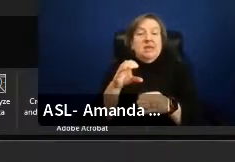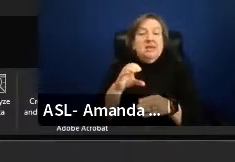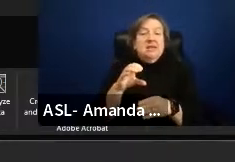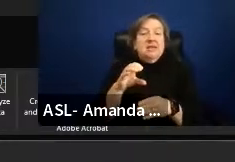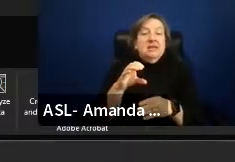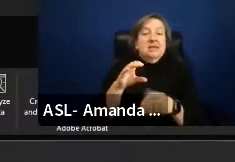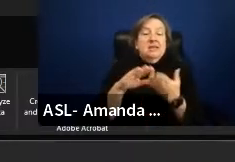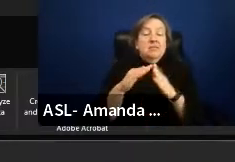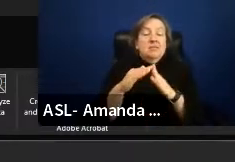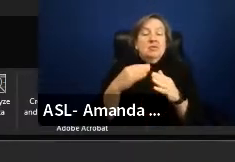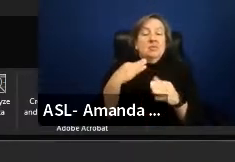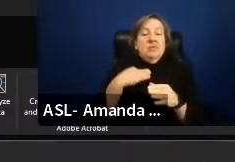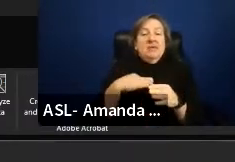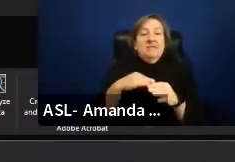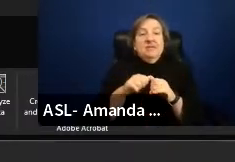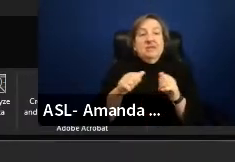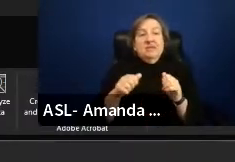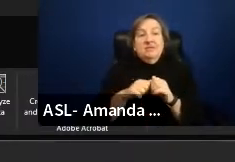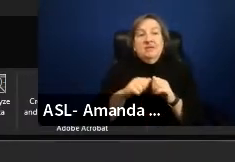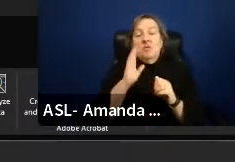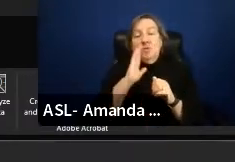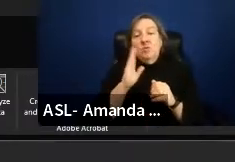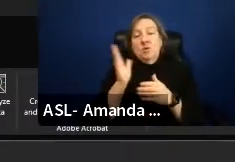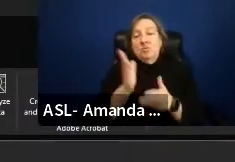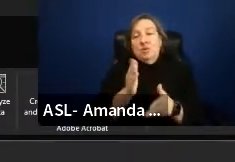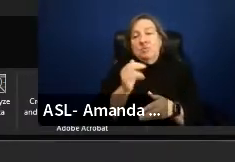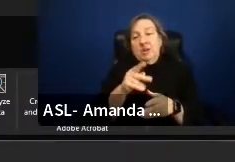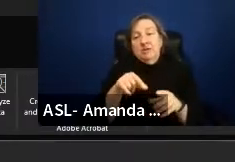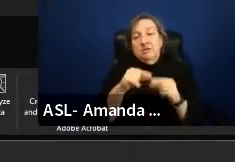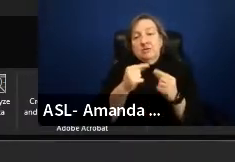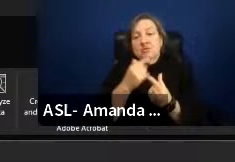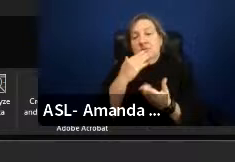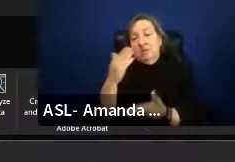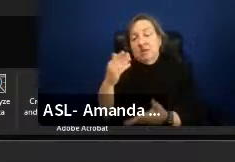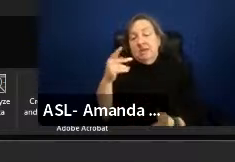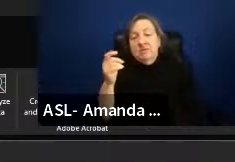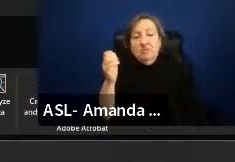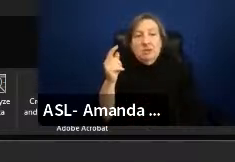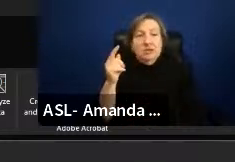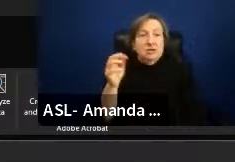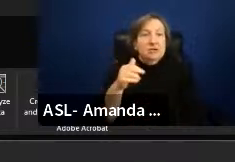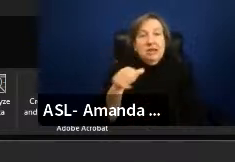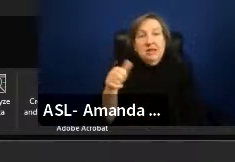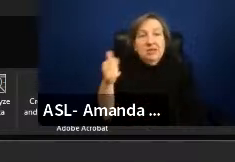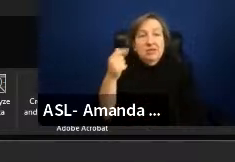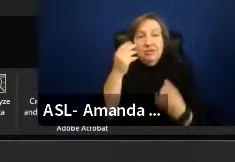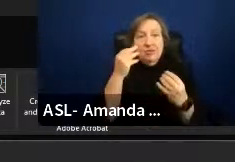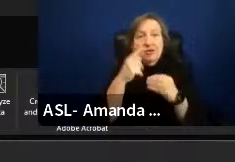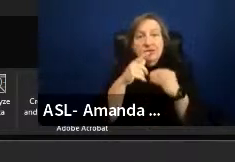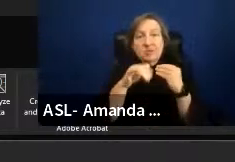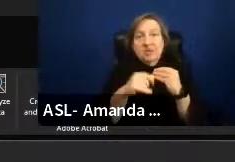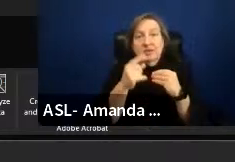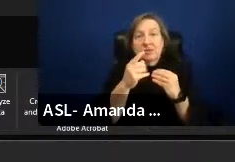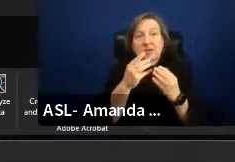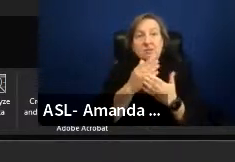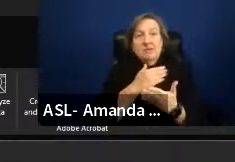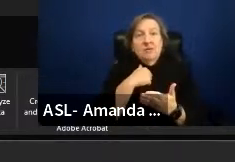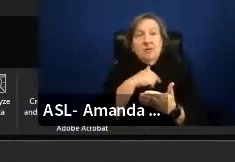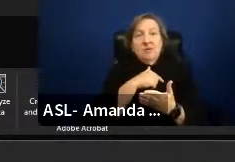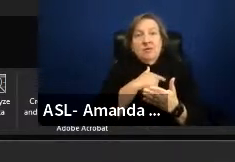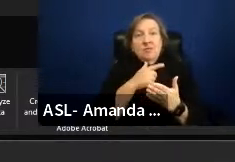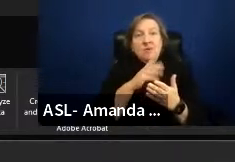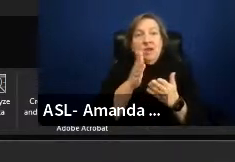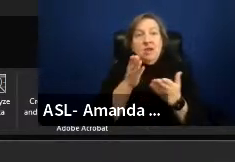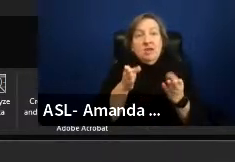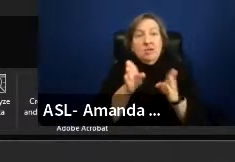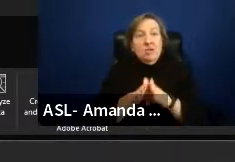category that we'll be sure to bring back with this group. So thanks so much, Peter. Any other thoughts here on this before we wrap